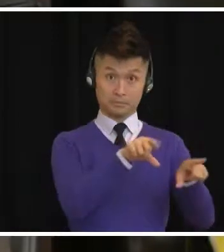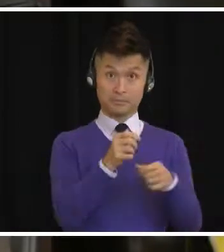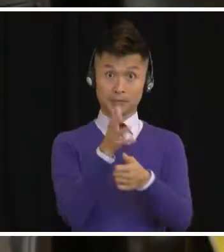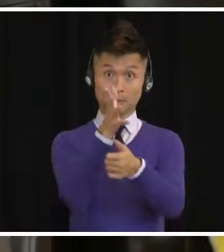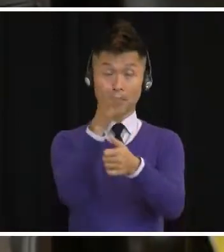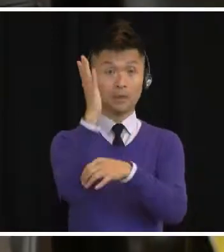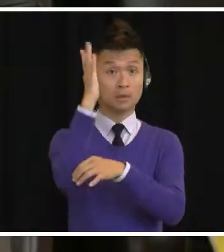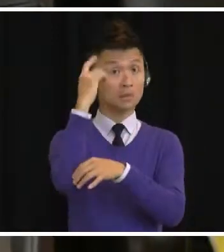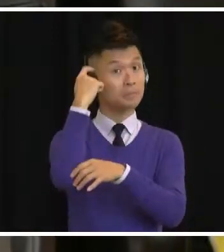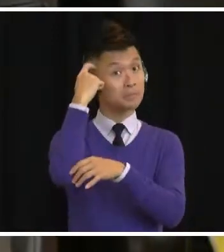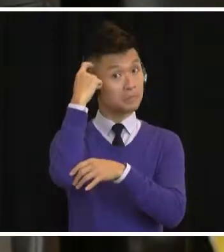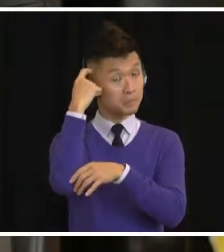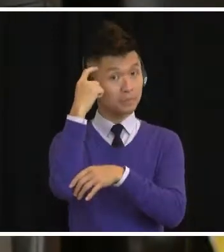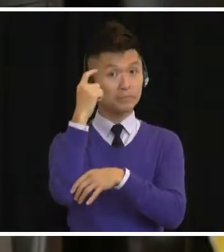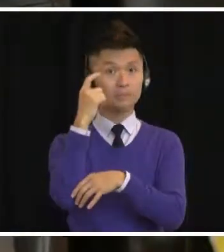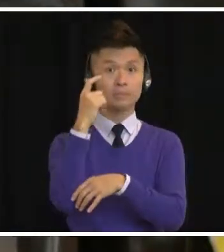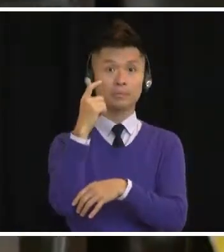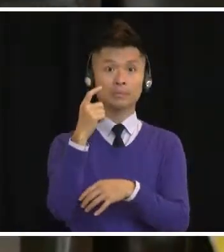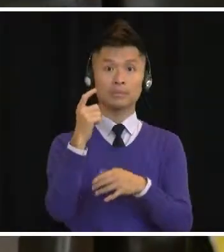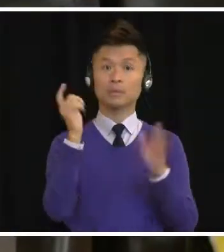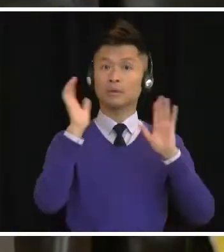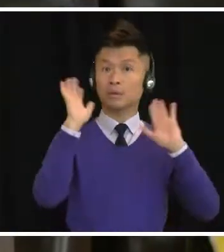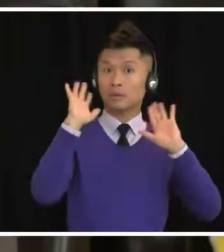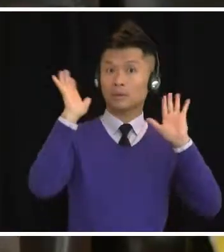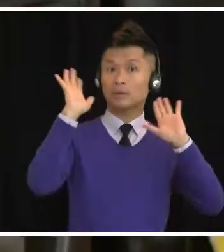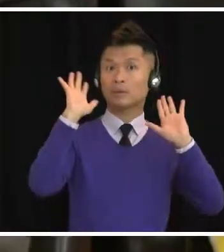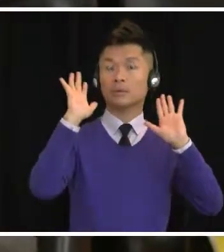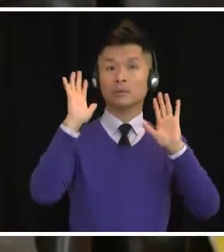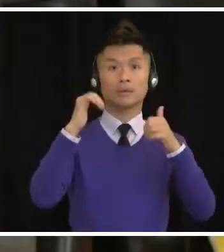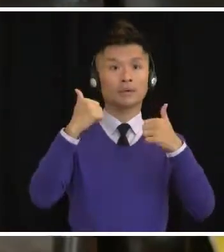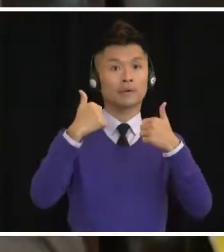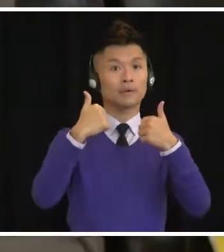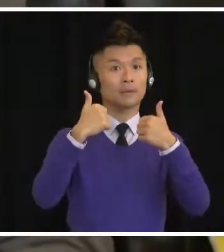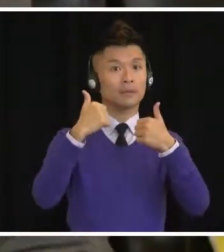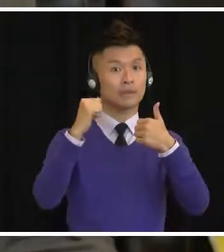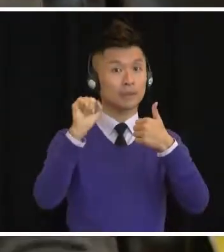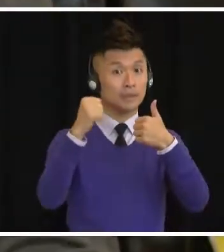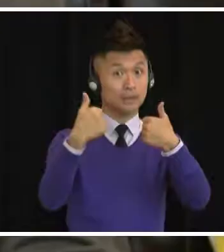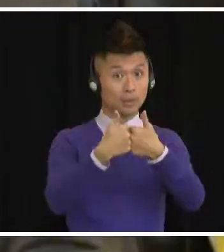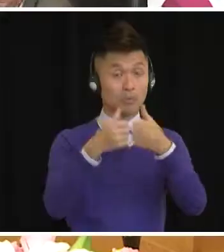or format that would allow for their views to be heard. Thank you.